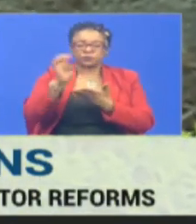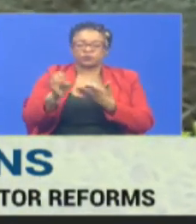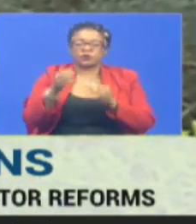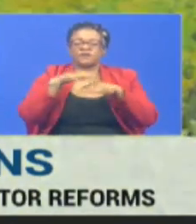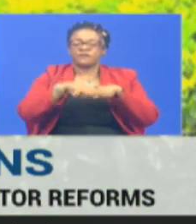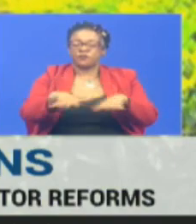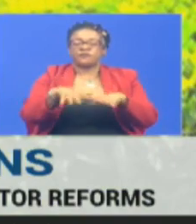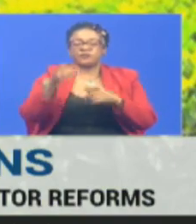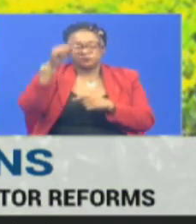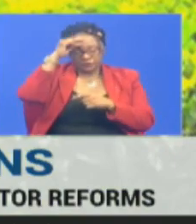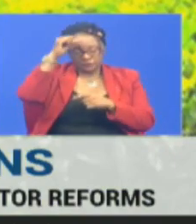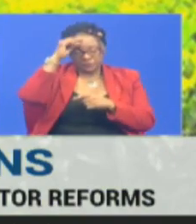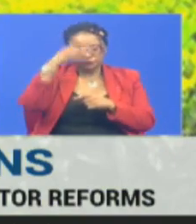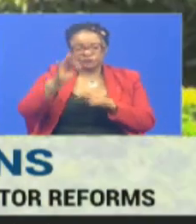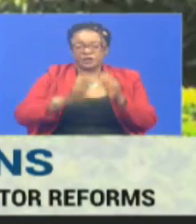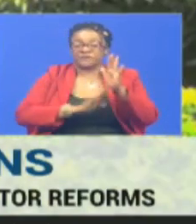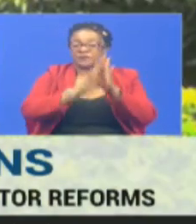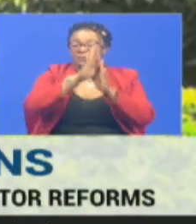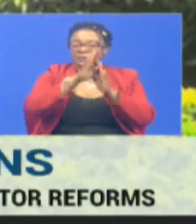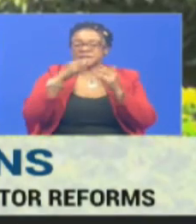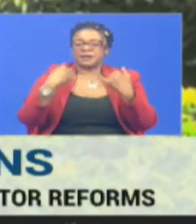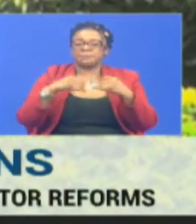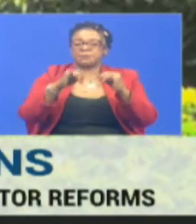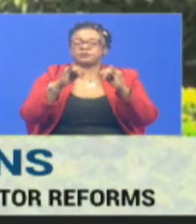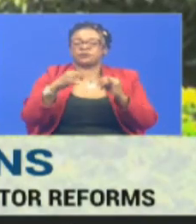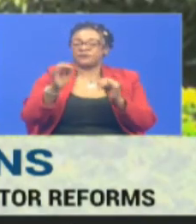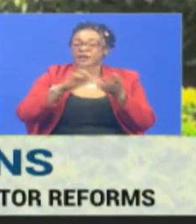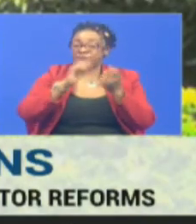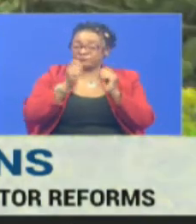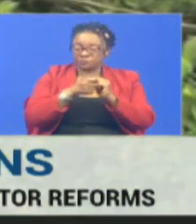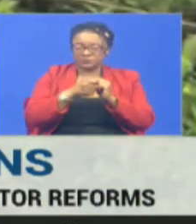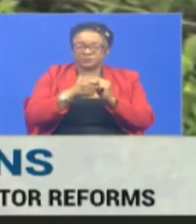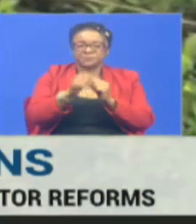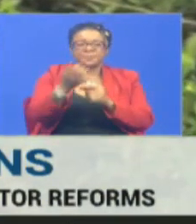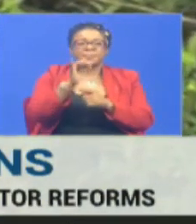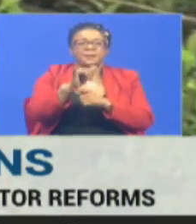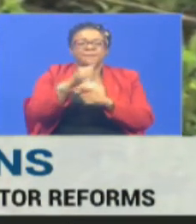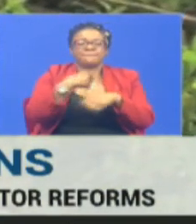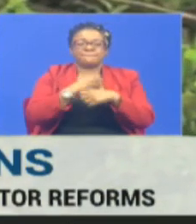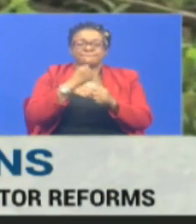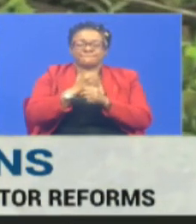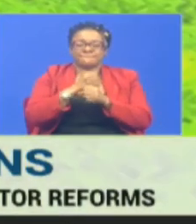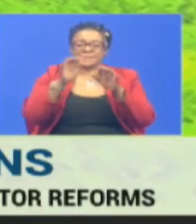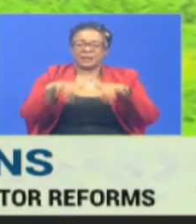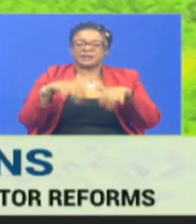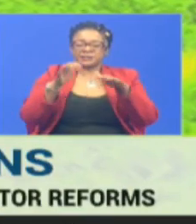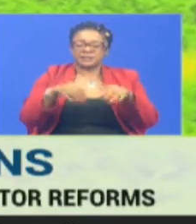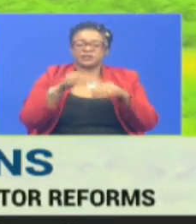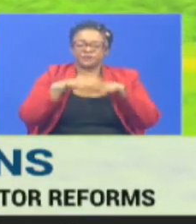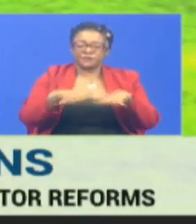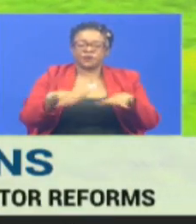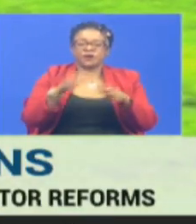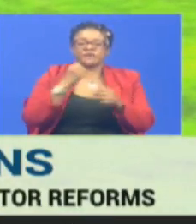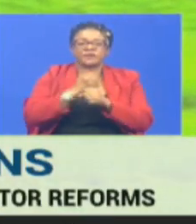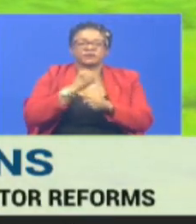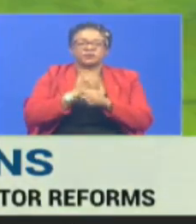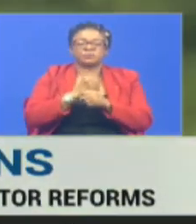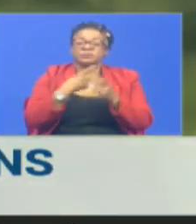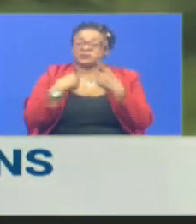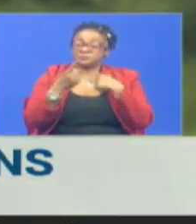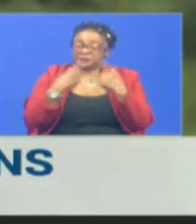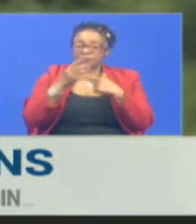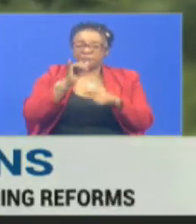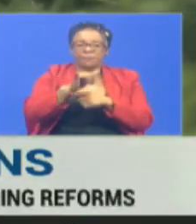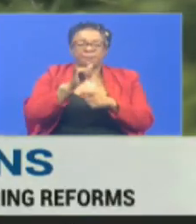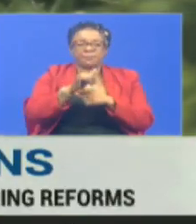from the development and implementation of the reforms disregards the fact that agriculture is a devolved function. Speaking during the weekend, Agriculture Cabinet Secretary